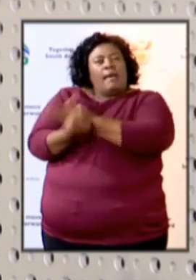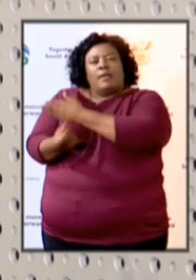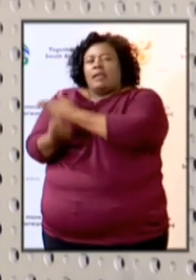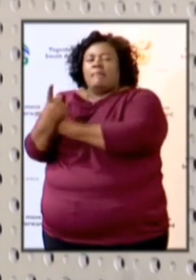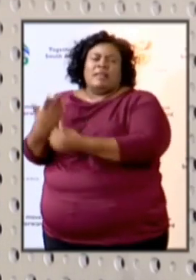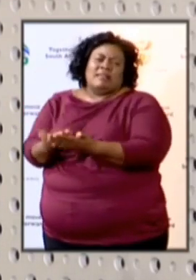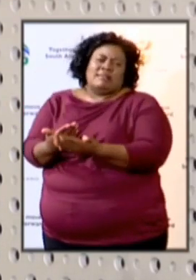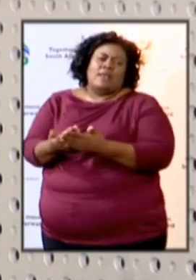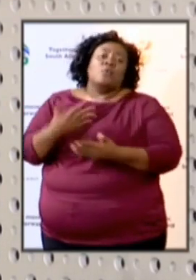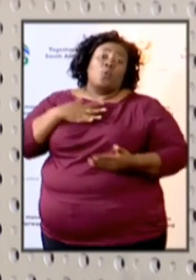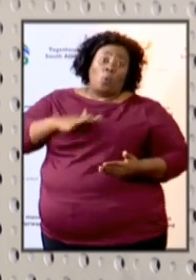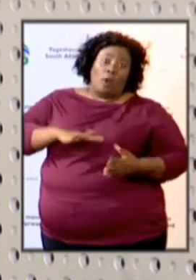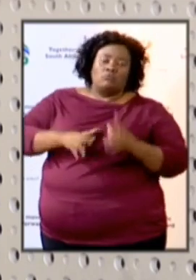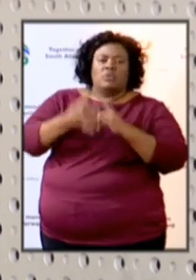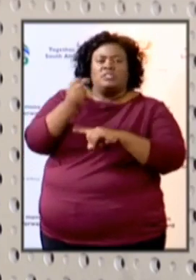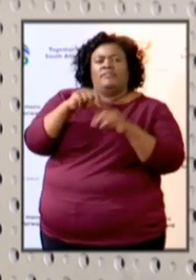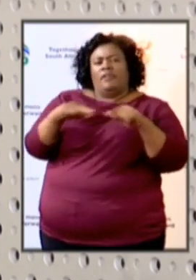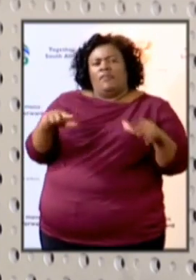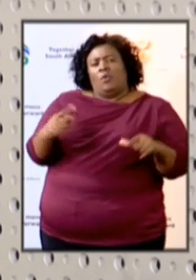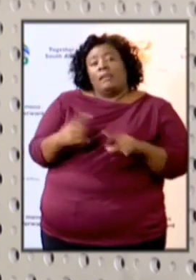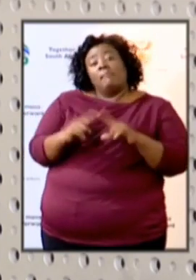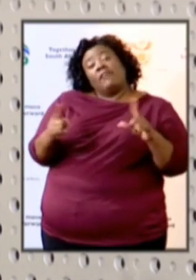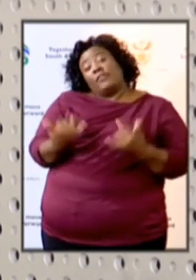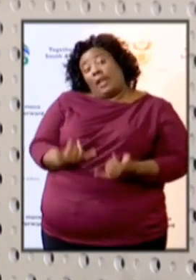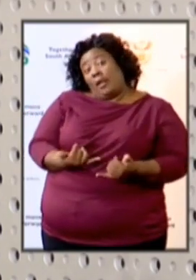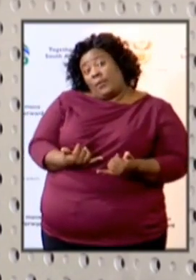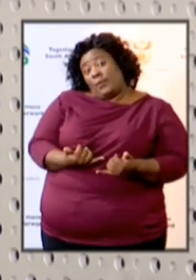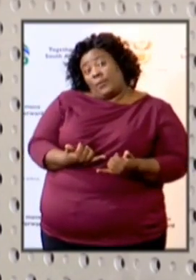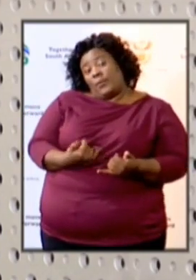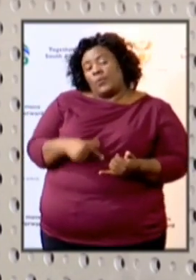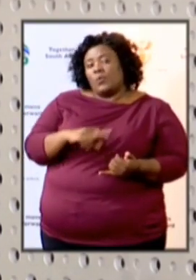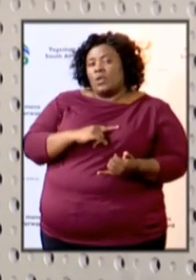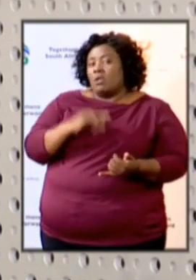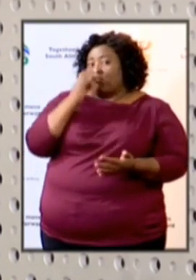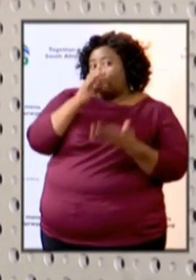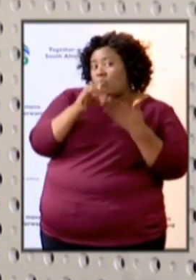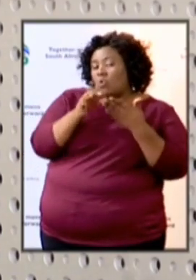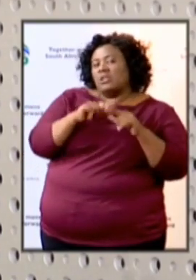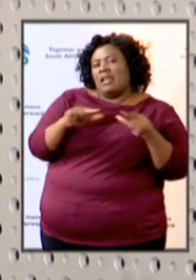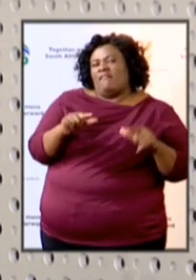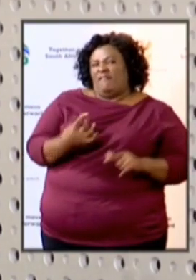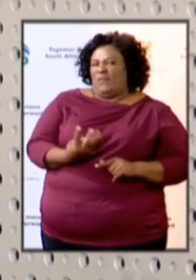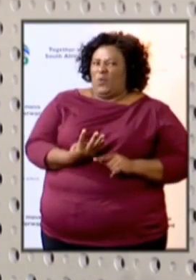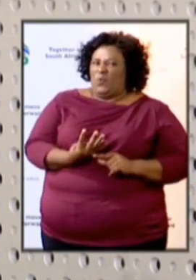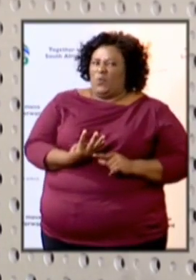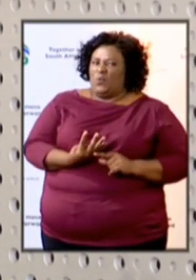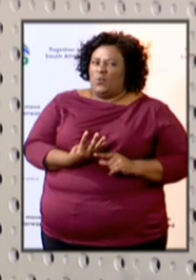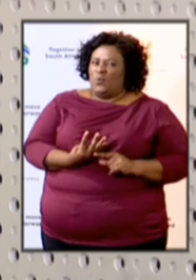be, at level one. But for now, we are proposing a level four